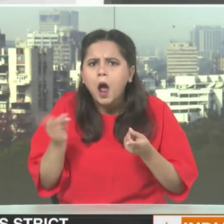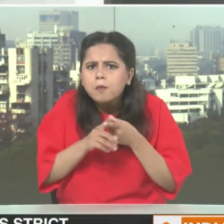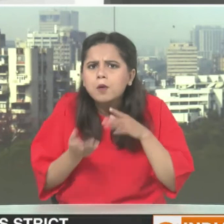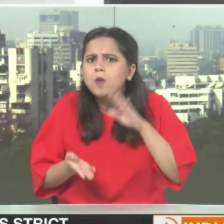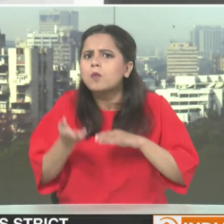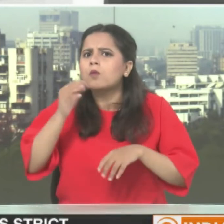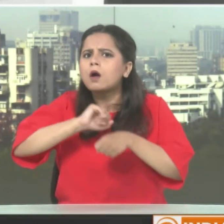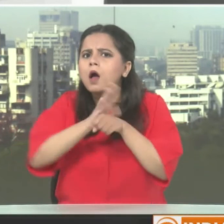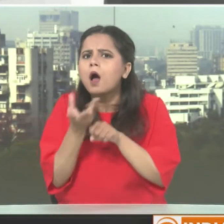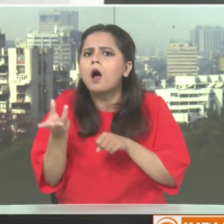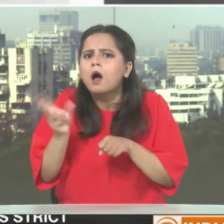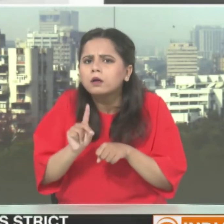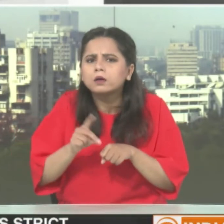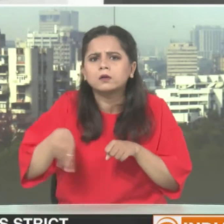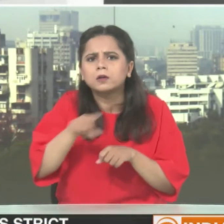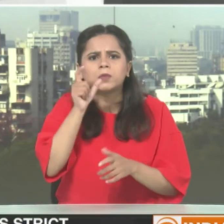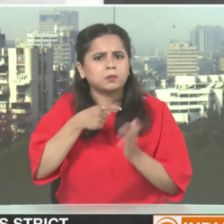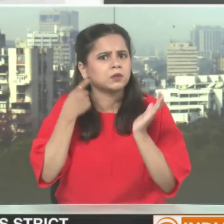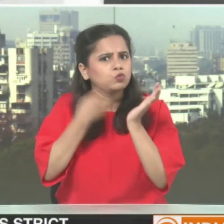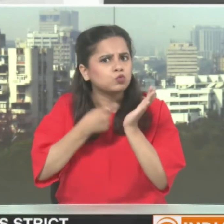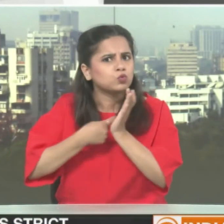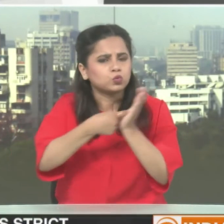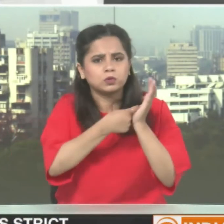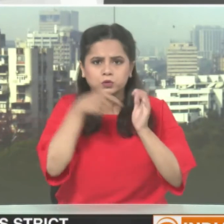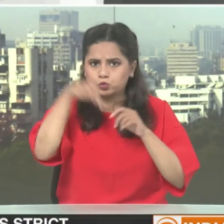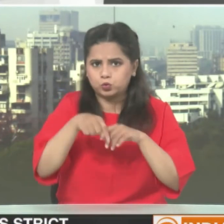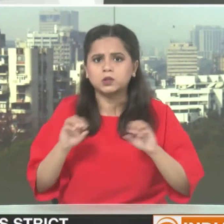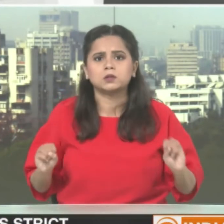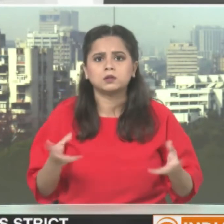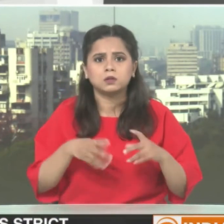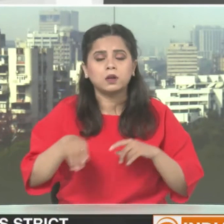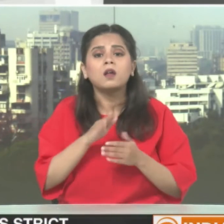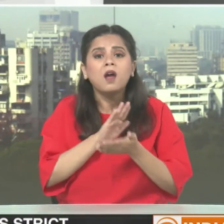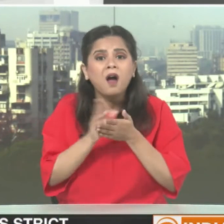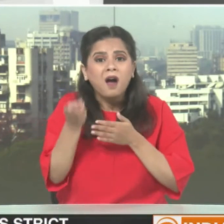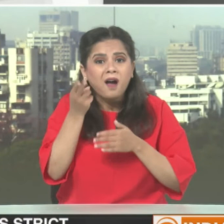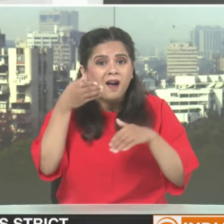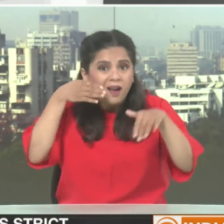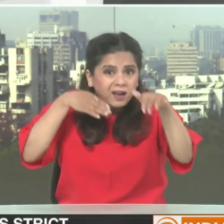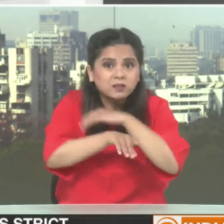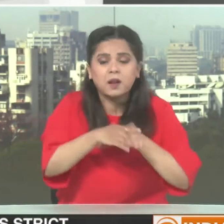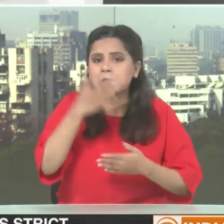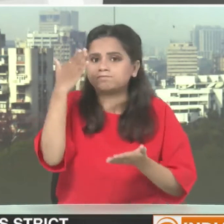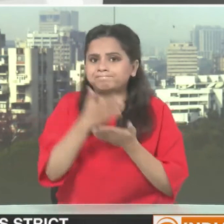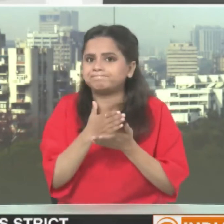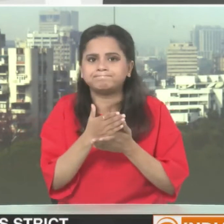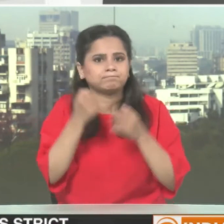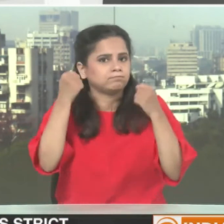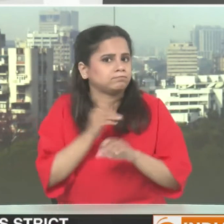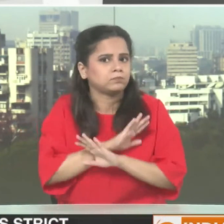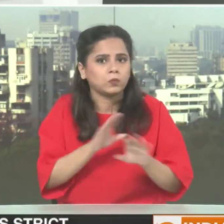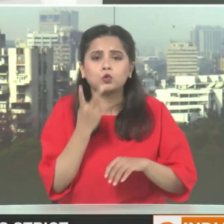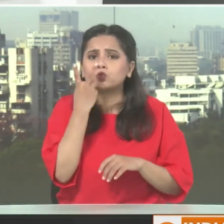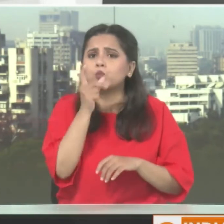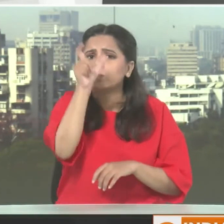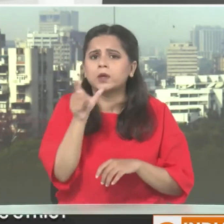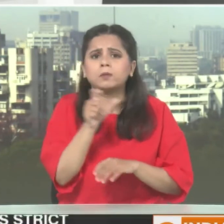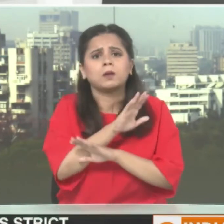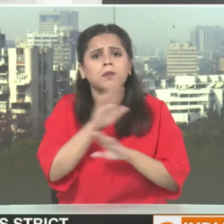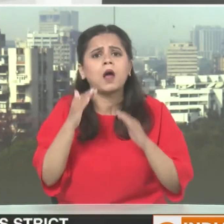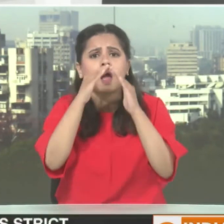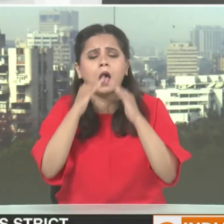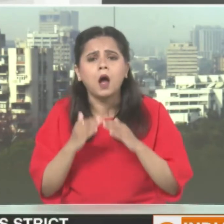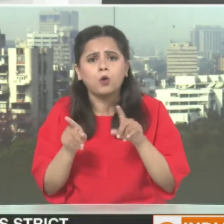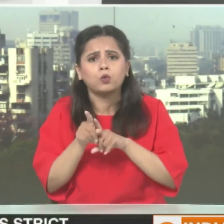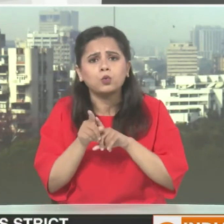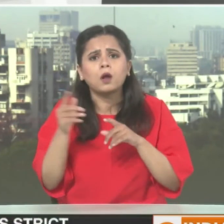cases. The measures to be imposed from today include dining in the restaurants banned and only 2 people from different